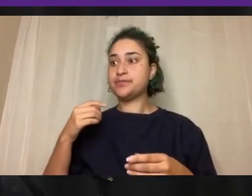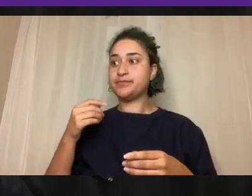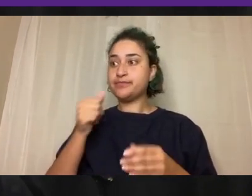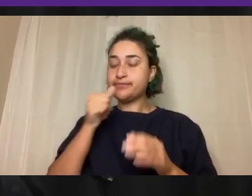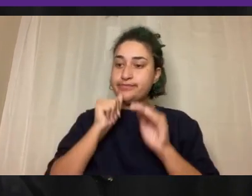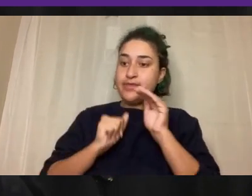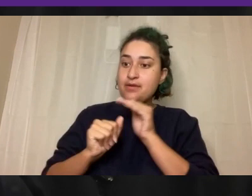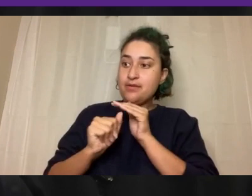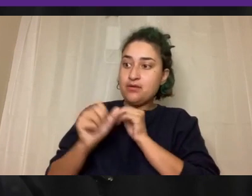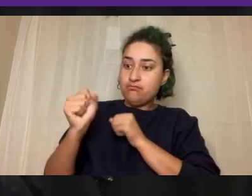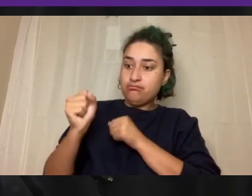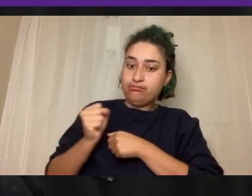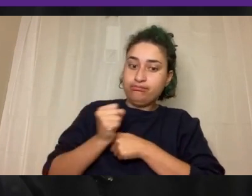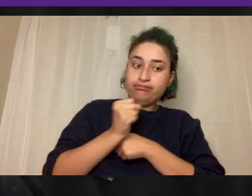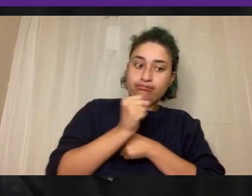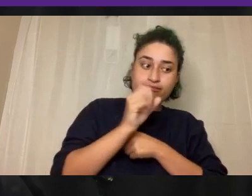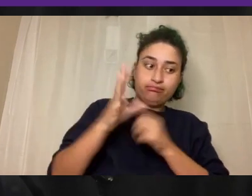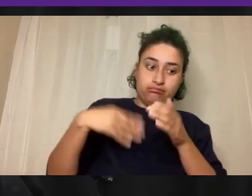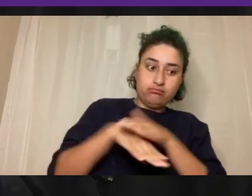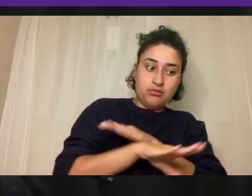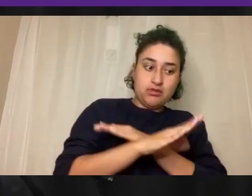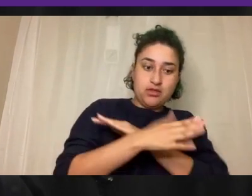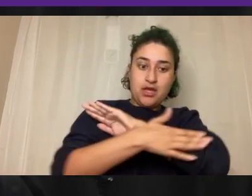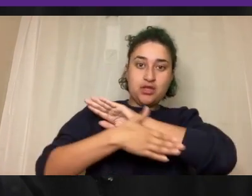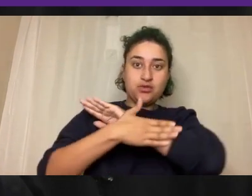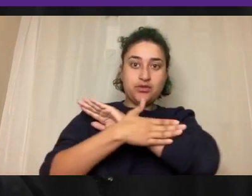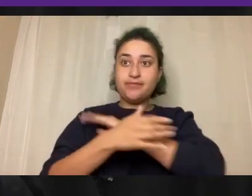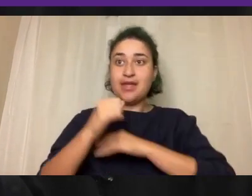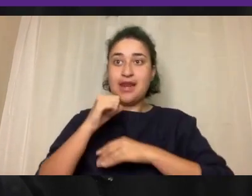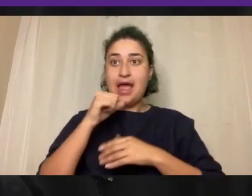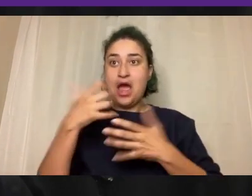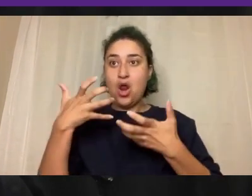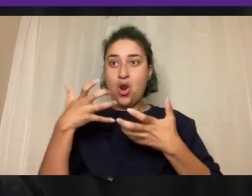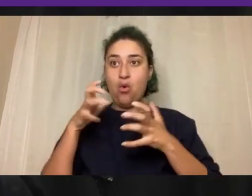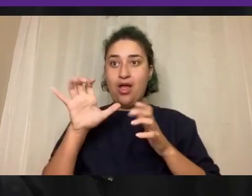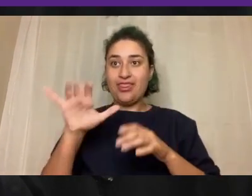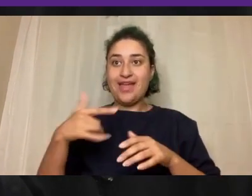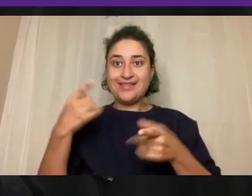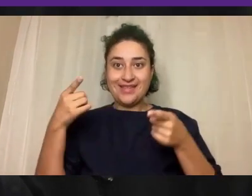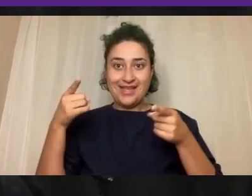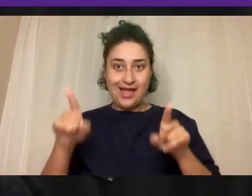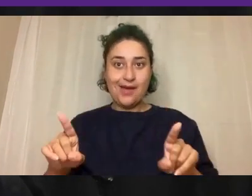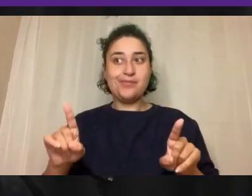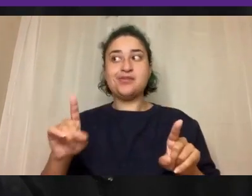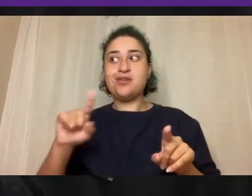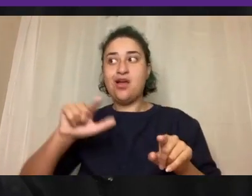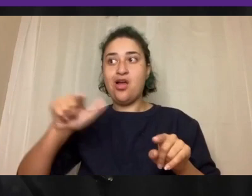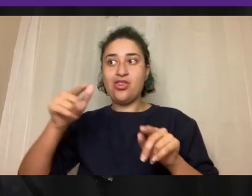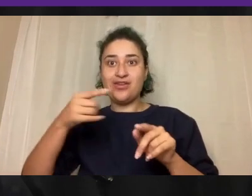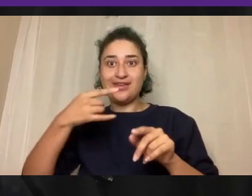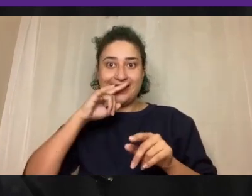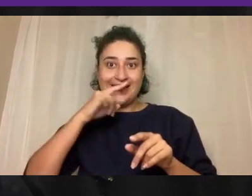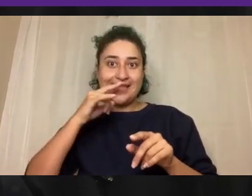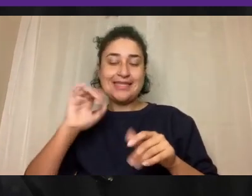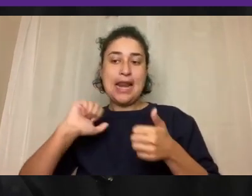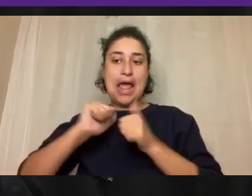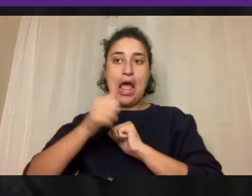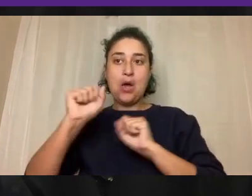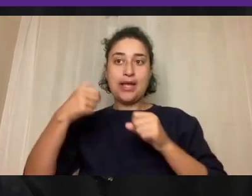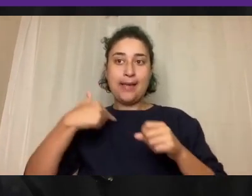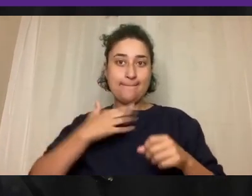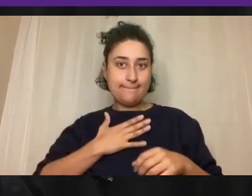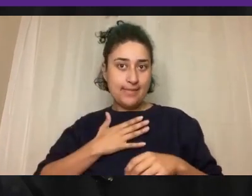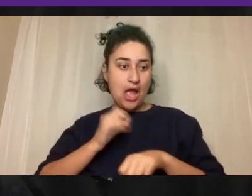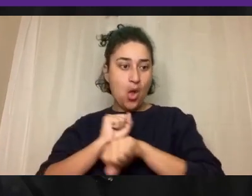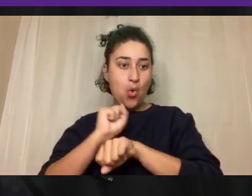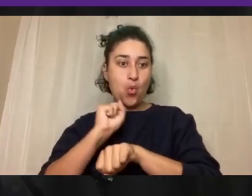want that to happen to other kids. And how can my work amplify a vision of the